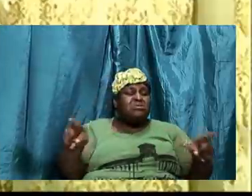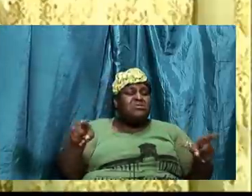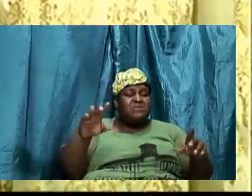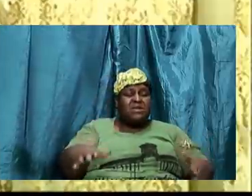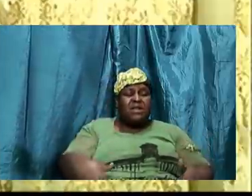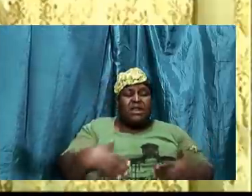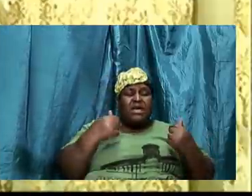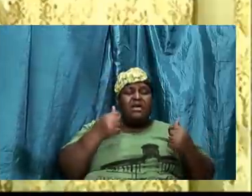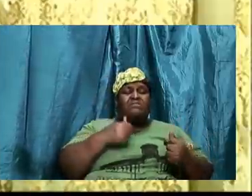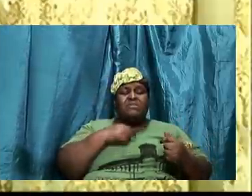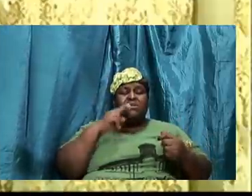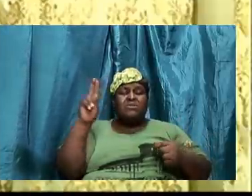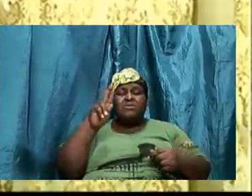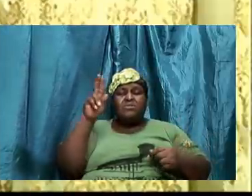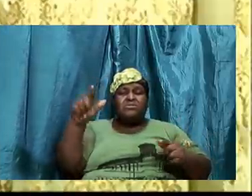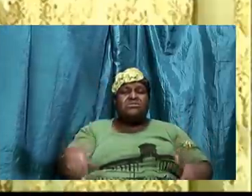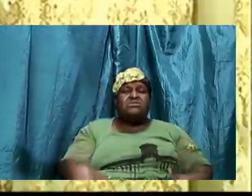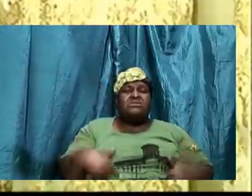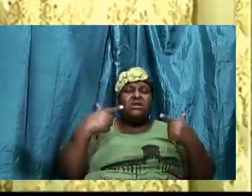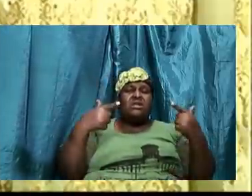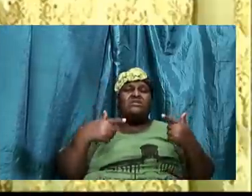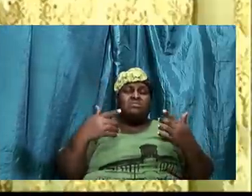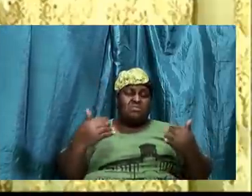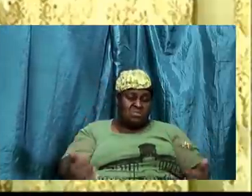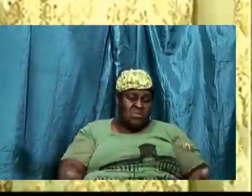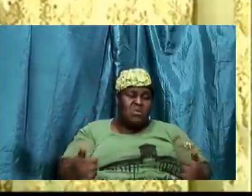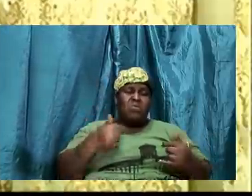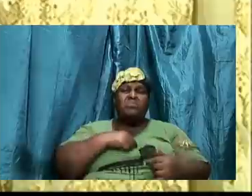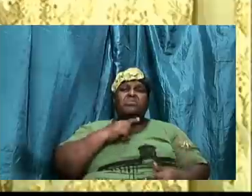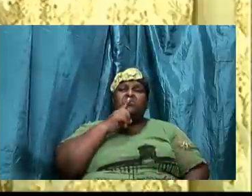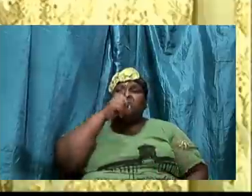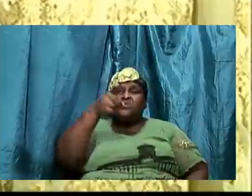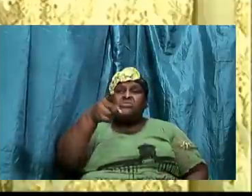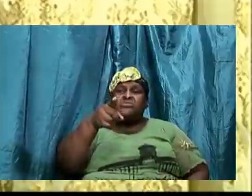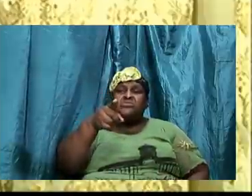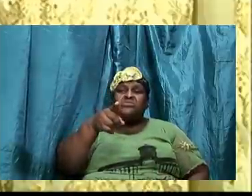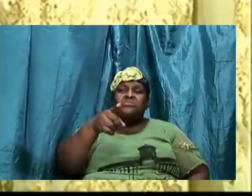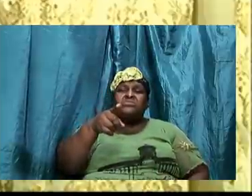live. So now I am sure